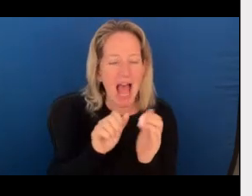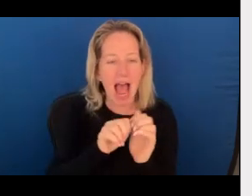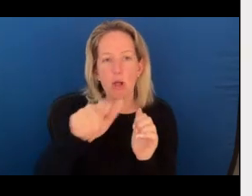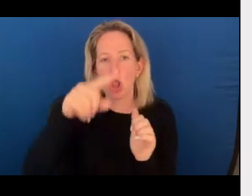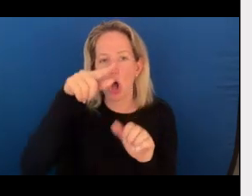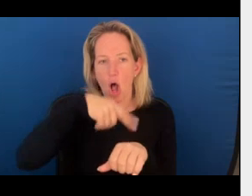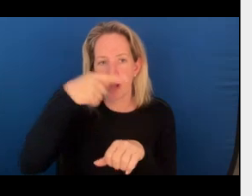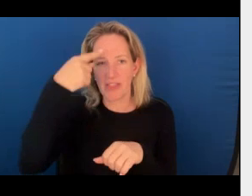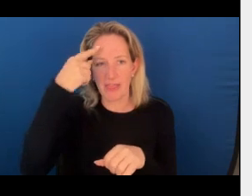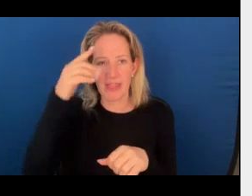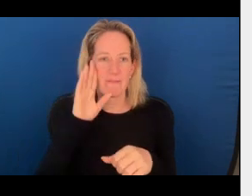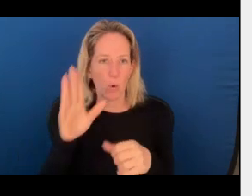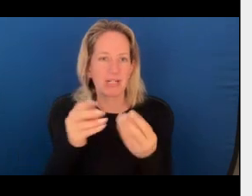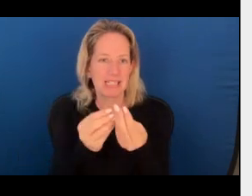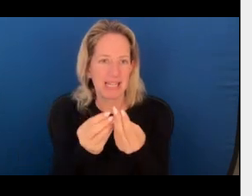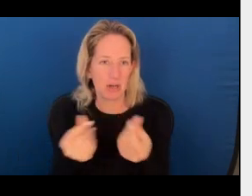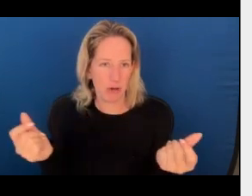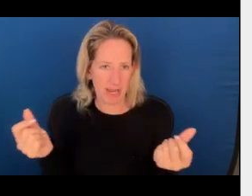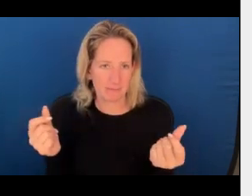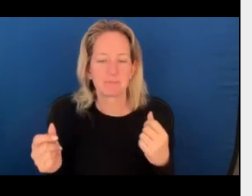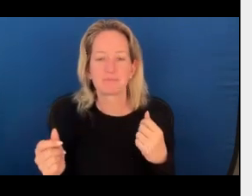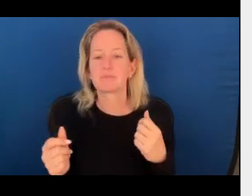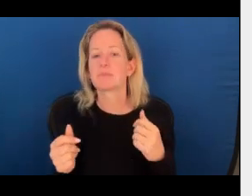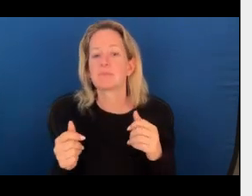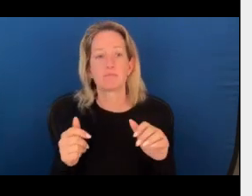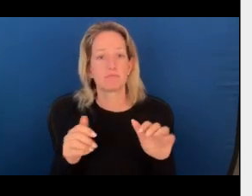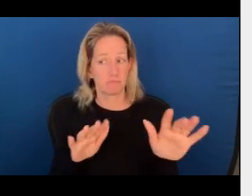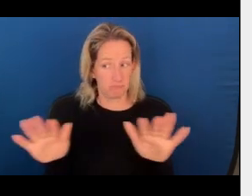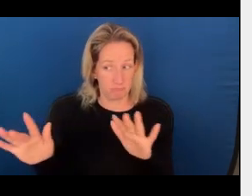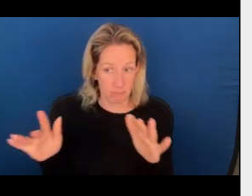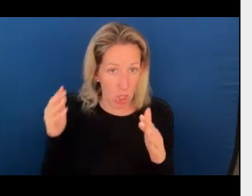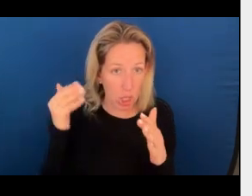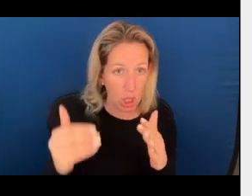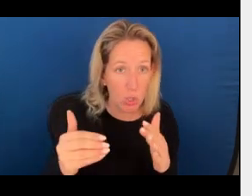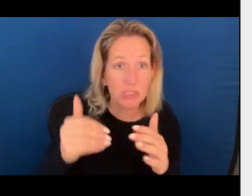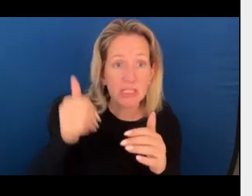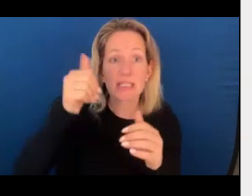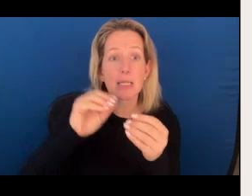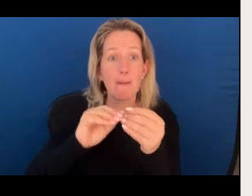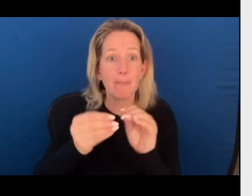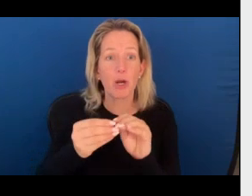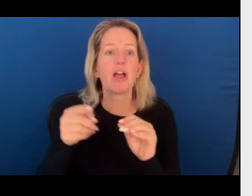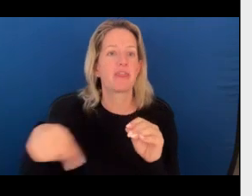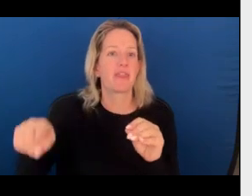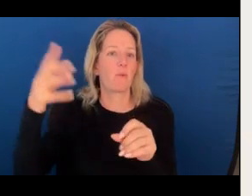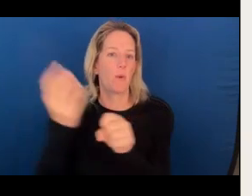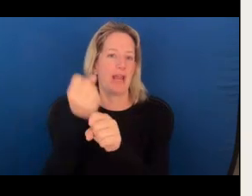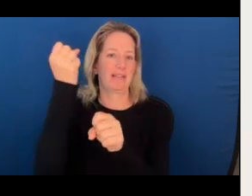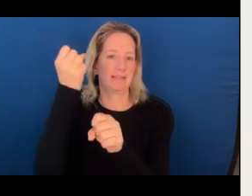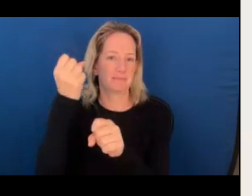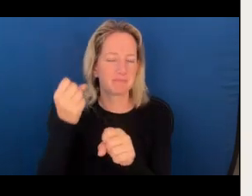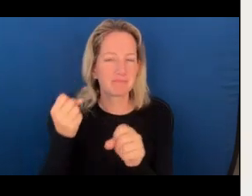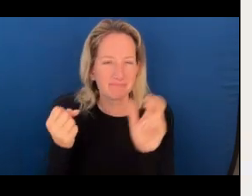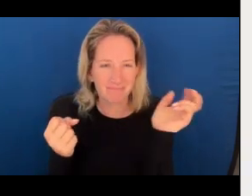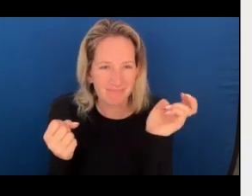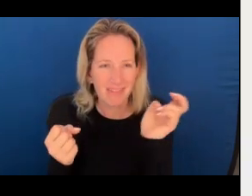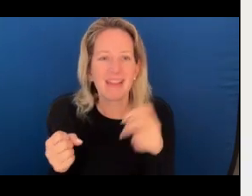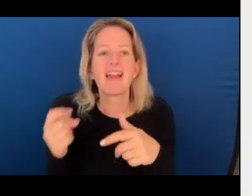to disintegrate or whatever. And so whichever point gets it closest number, they win. But then they go into talking about